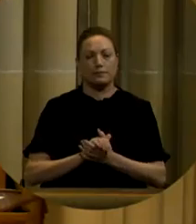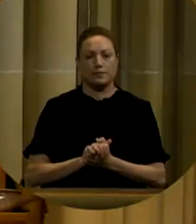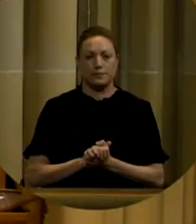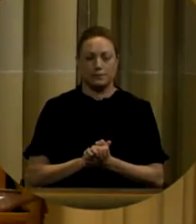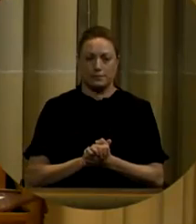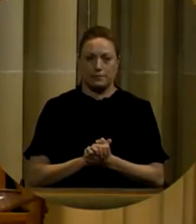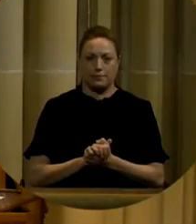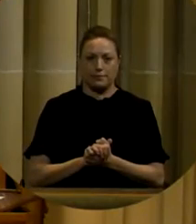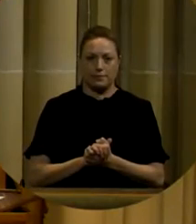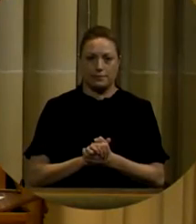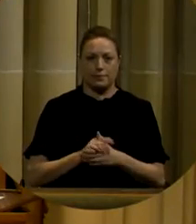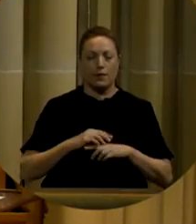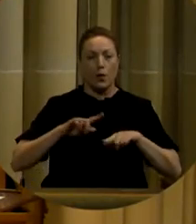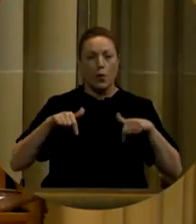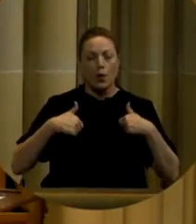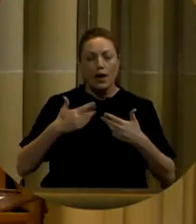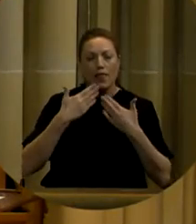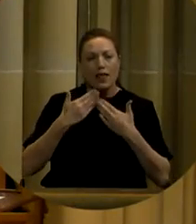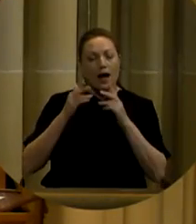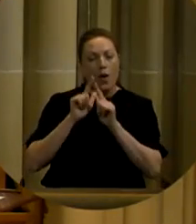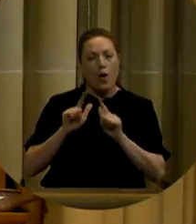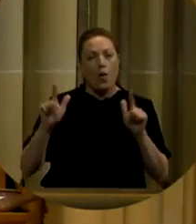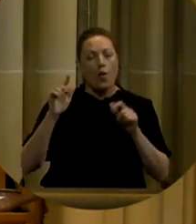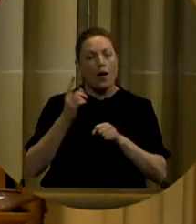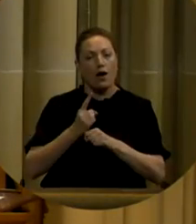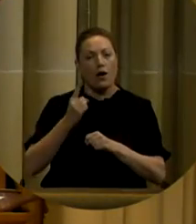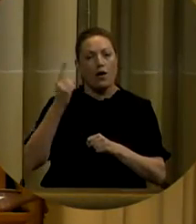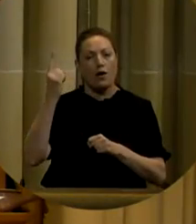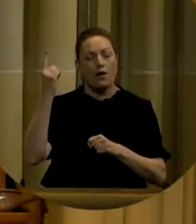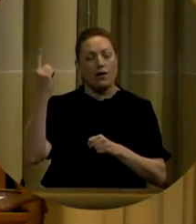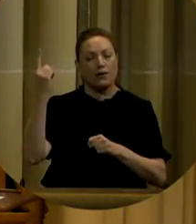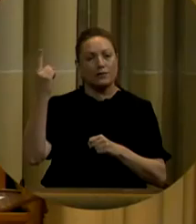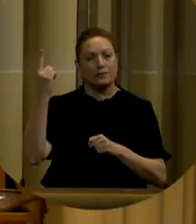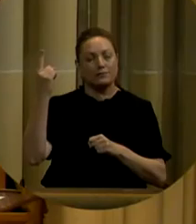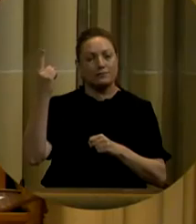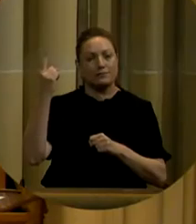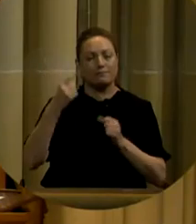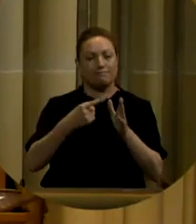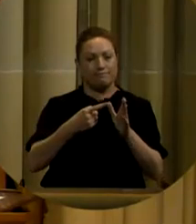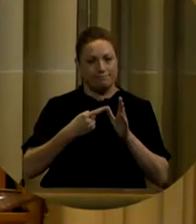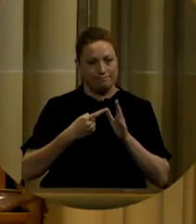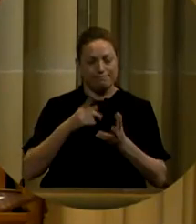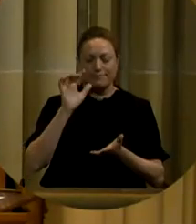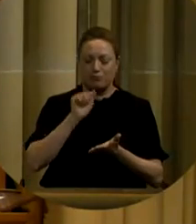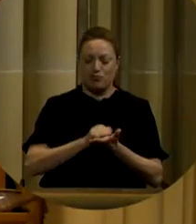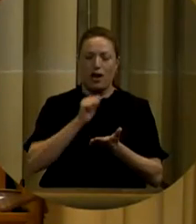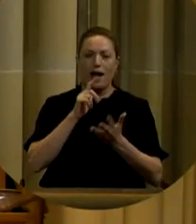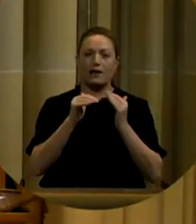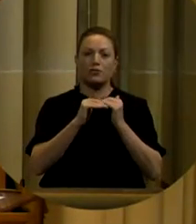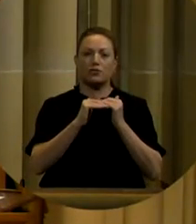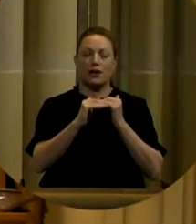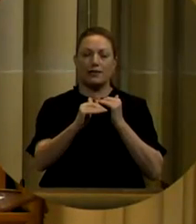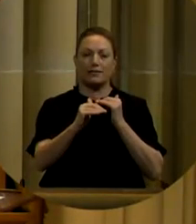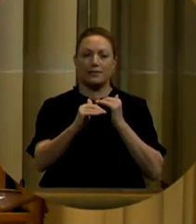Lord. Let us give thanks to the Lord our God. It is right